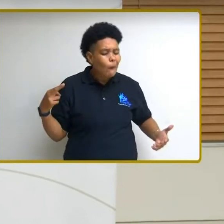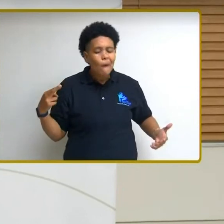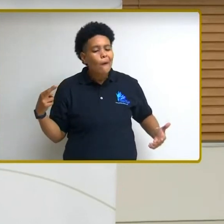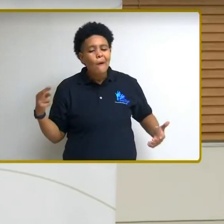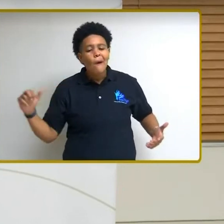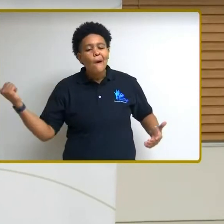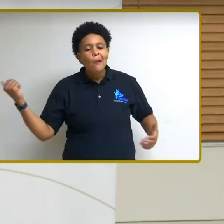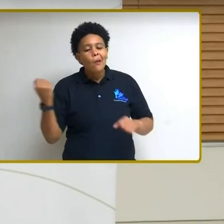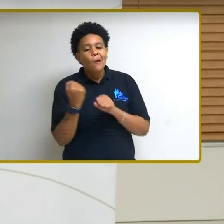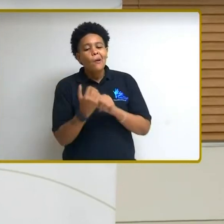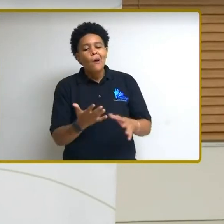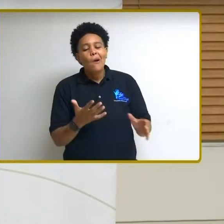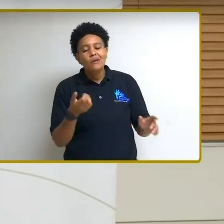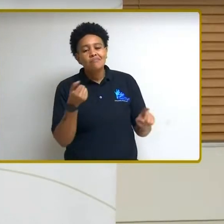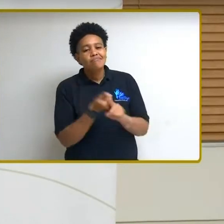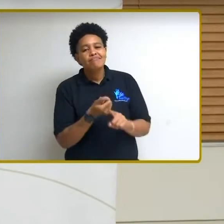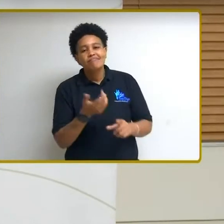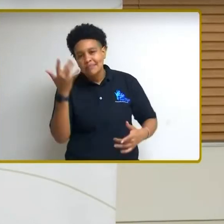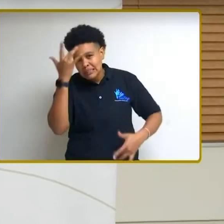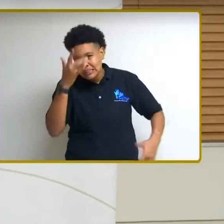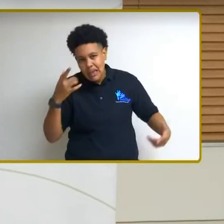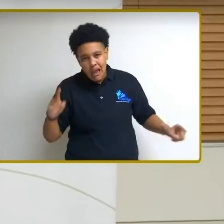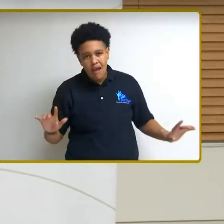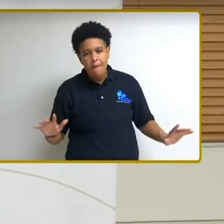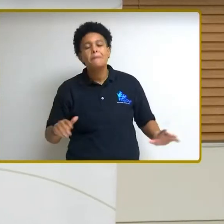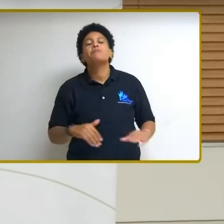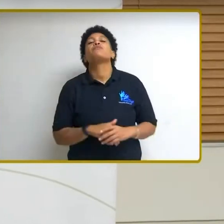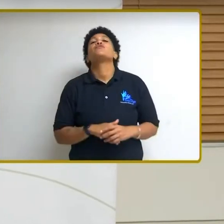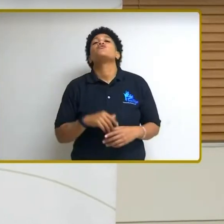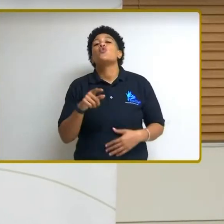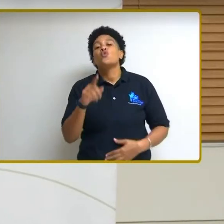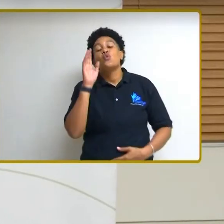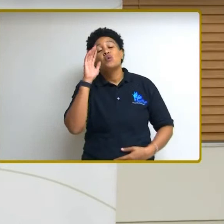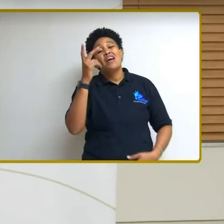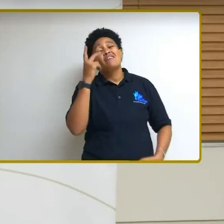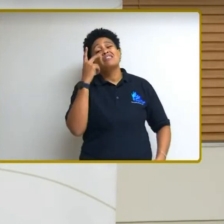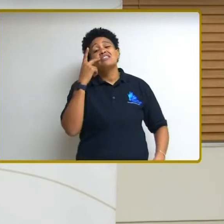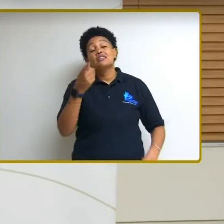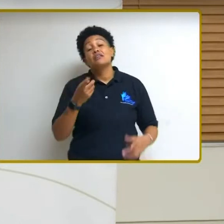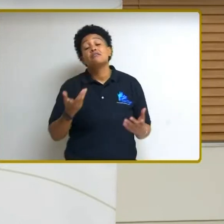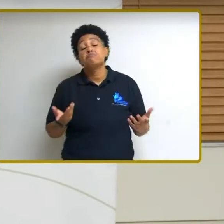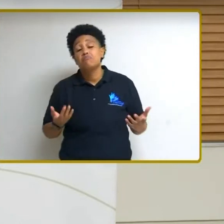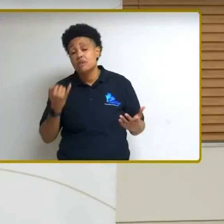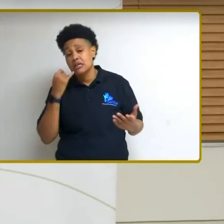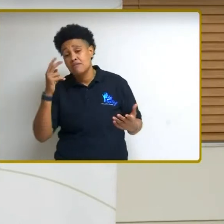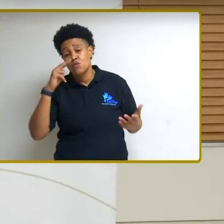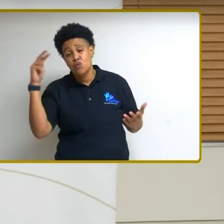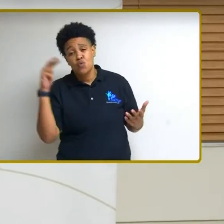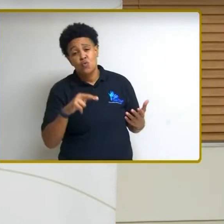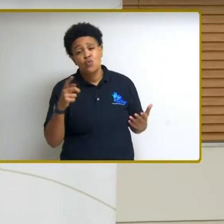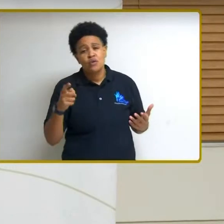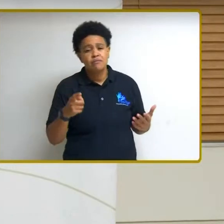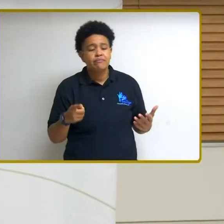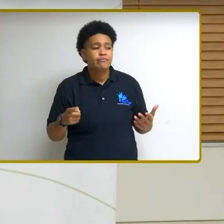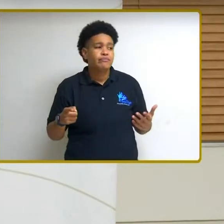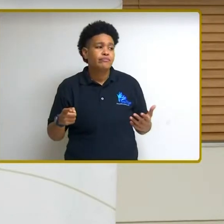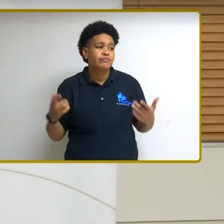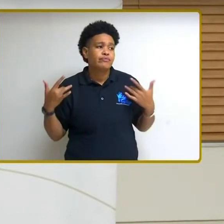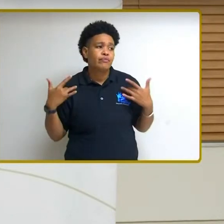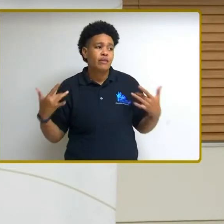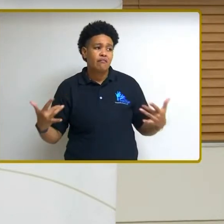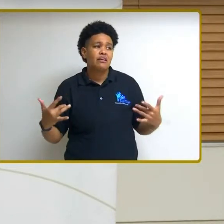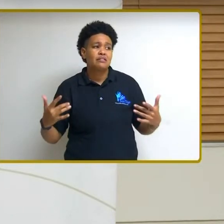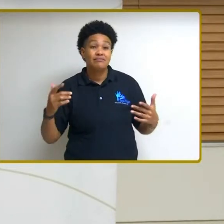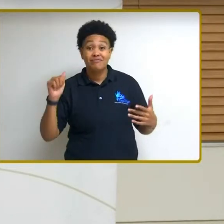direct cause from getting the vaccine. So you would have seen that if you look at